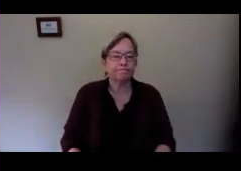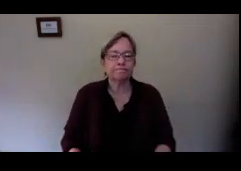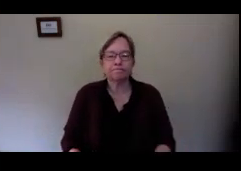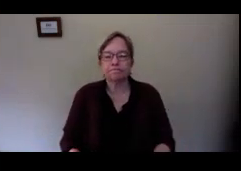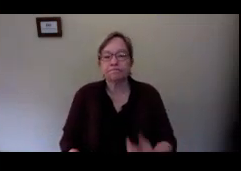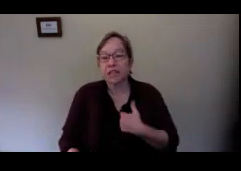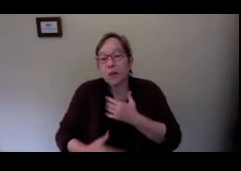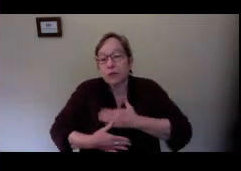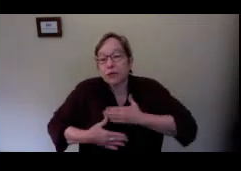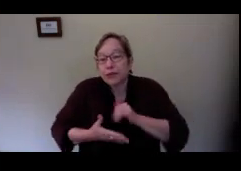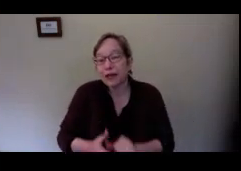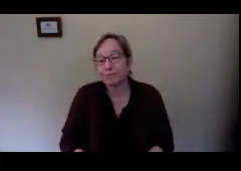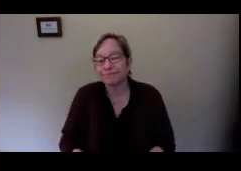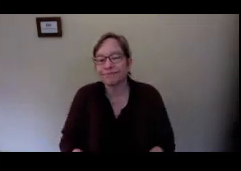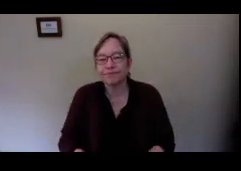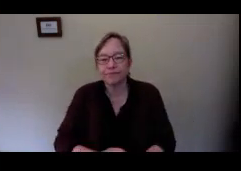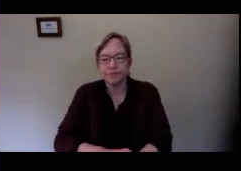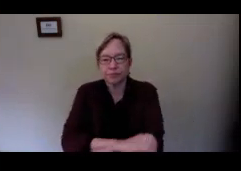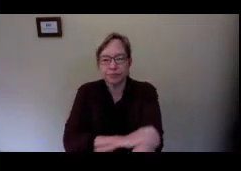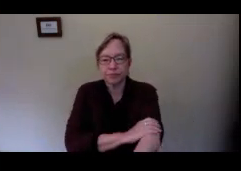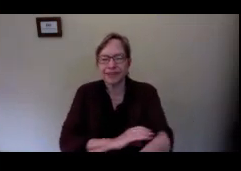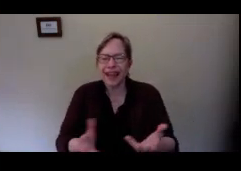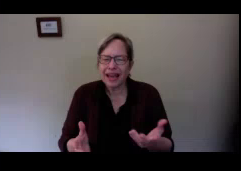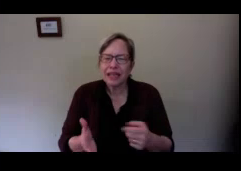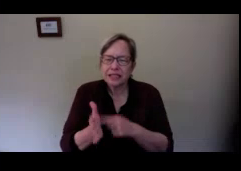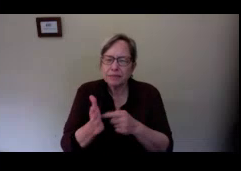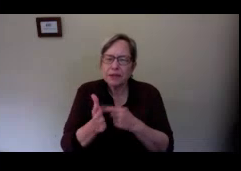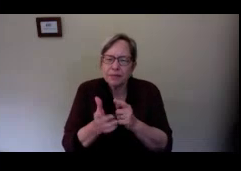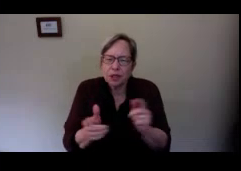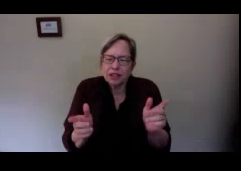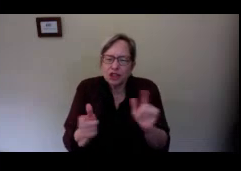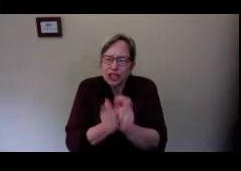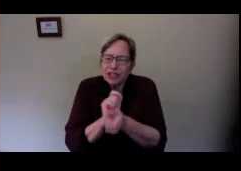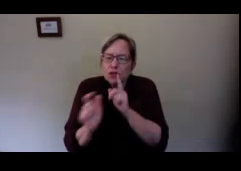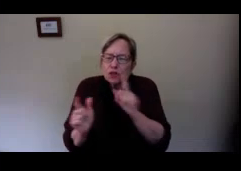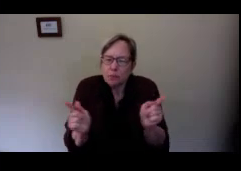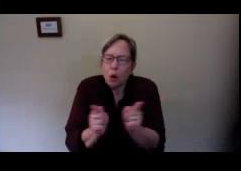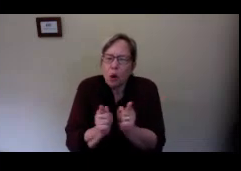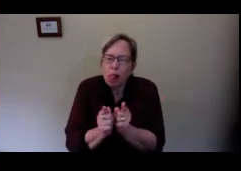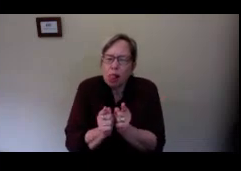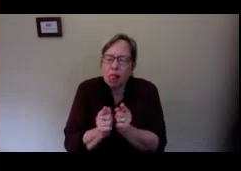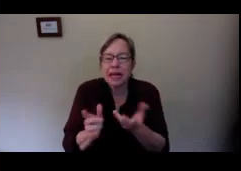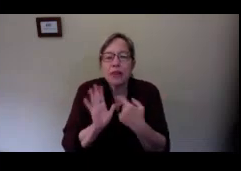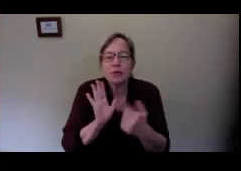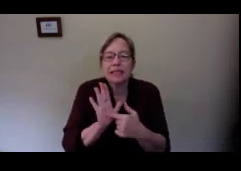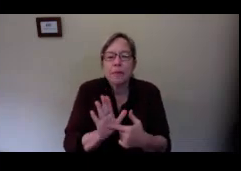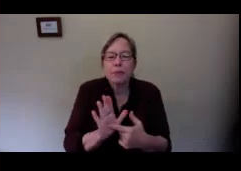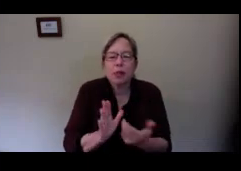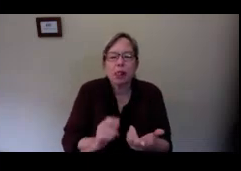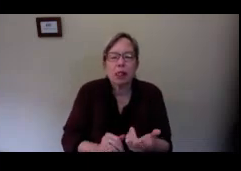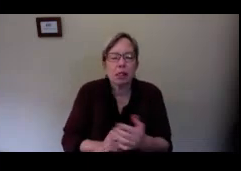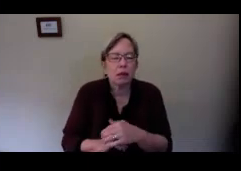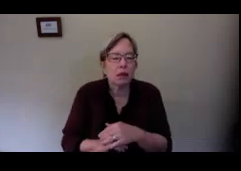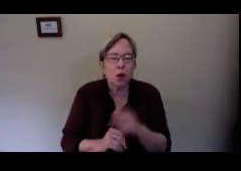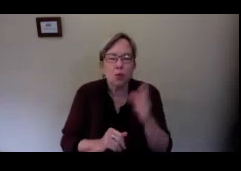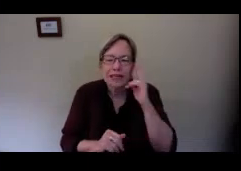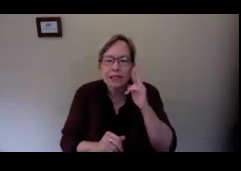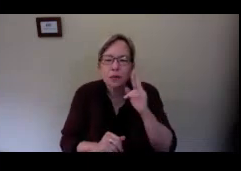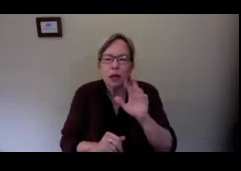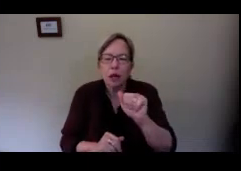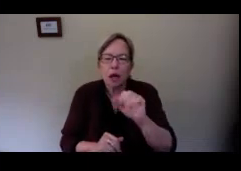like that, definitely. And these are sometimes very small changes. Another example of a reasonable accommodation is,